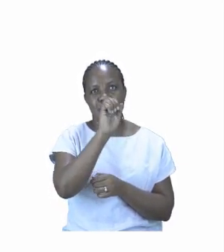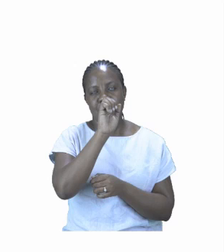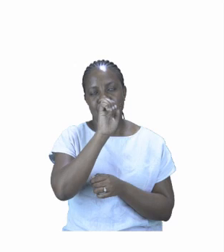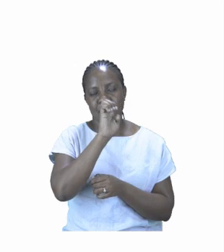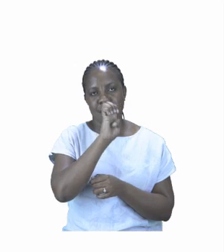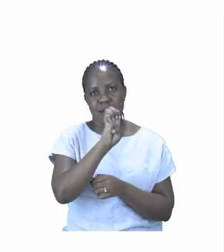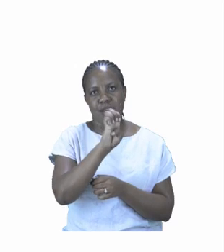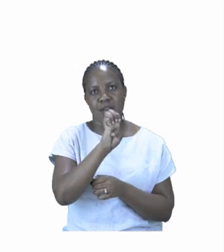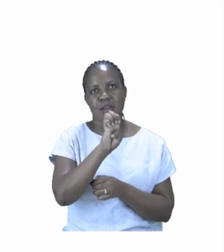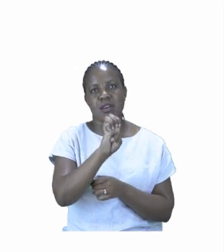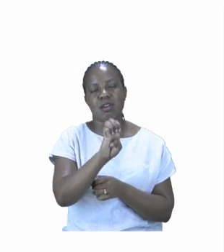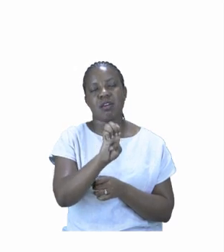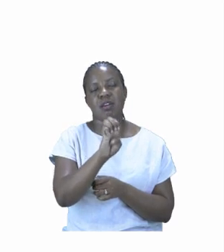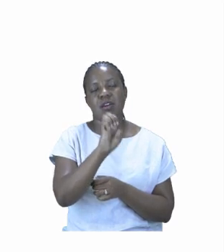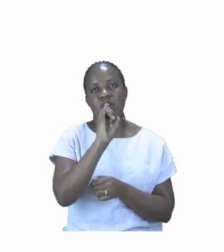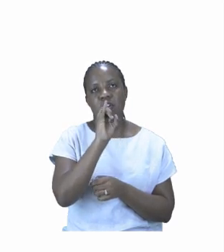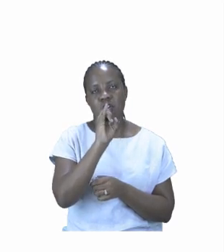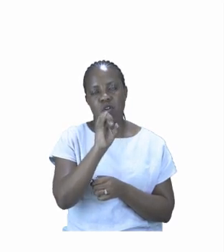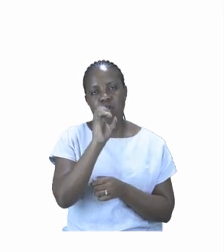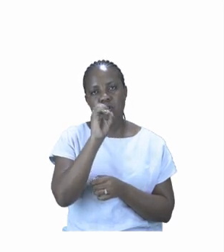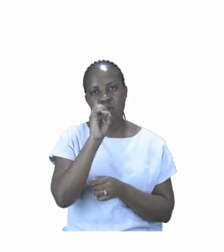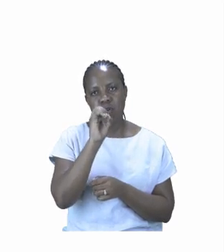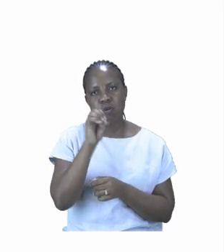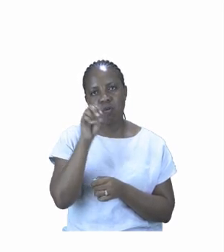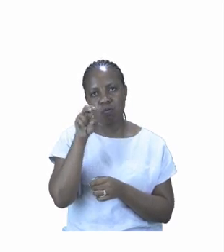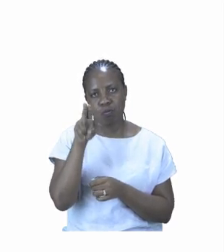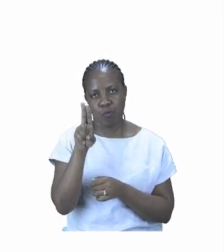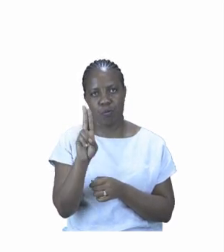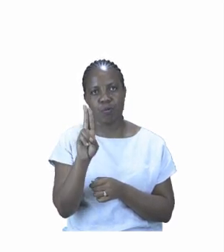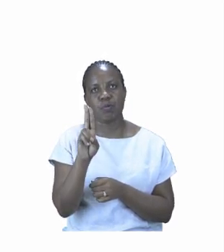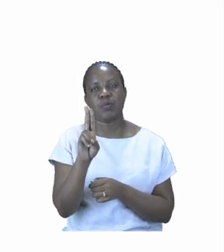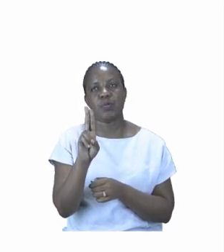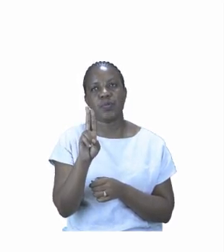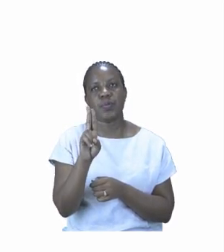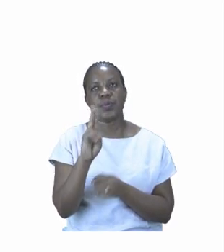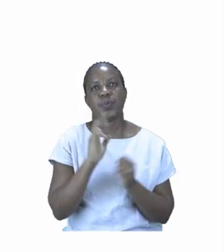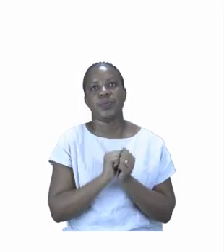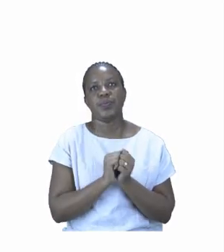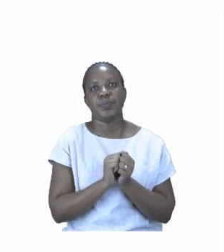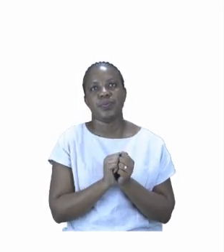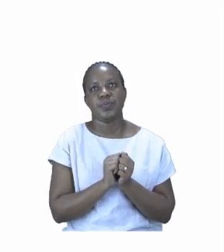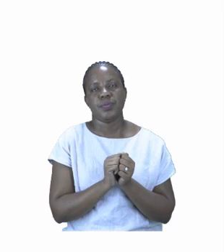board. The board has the vowels